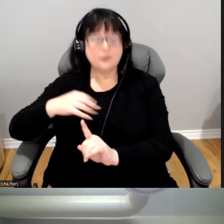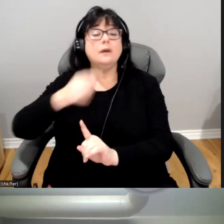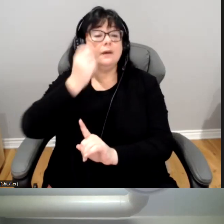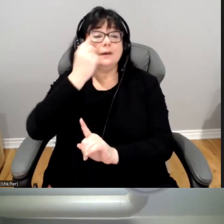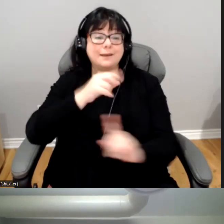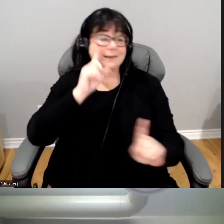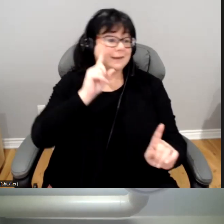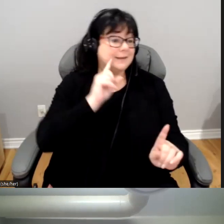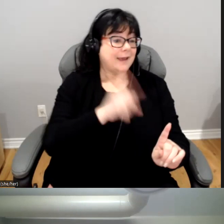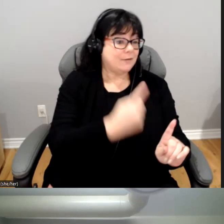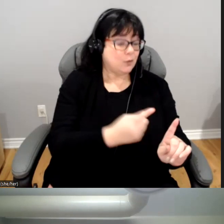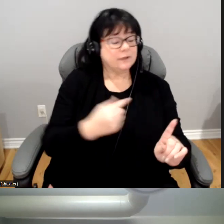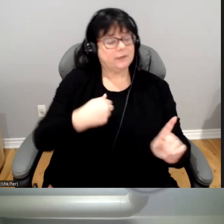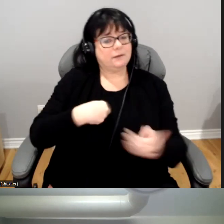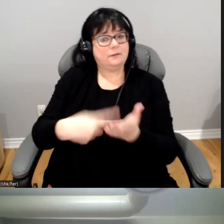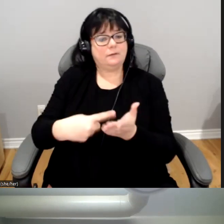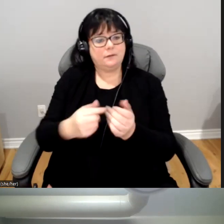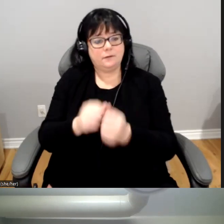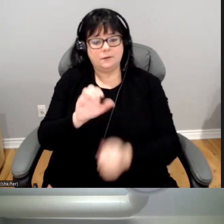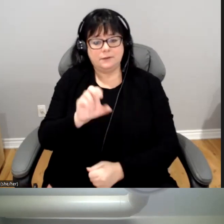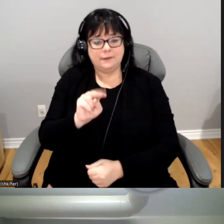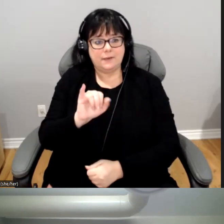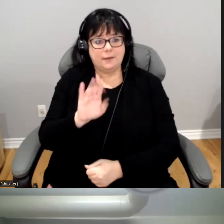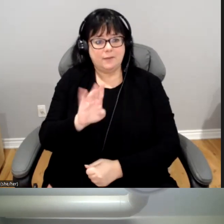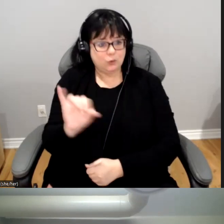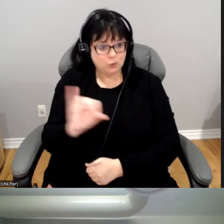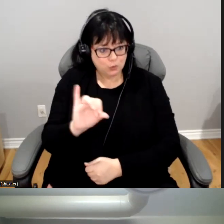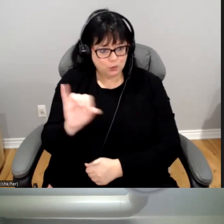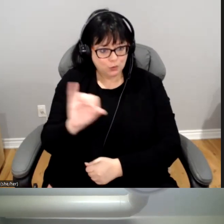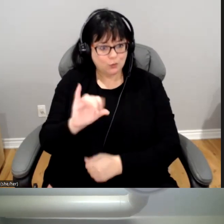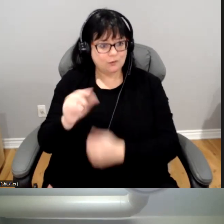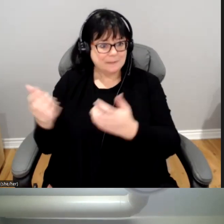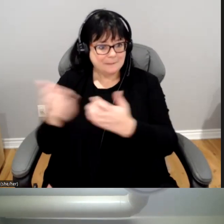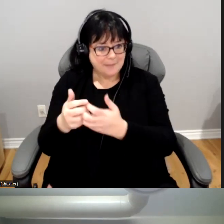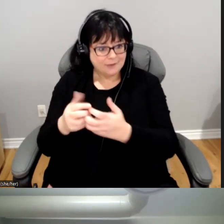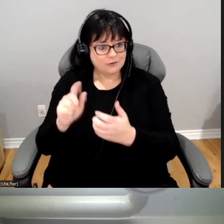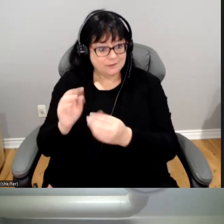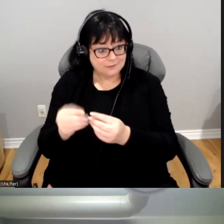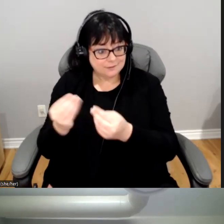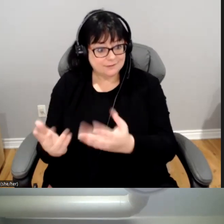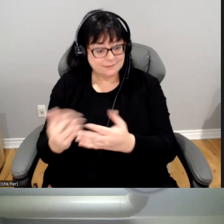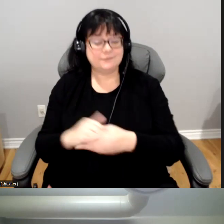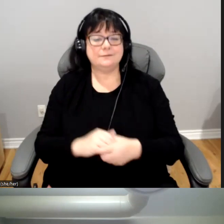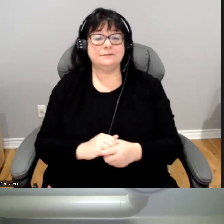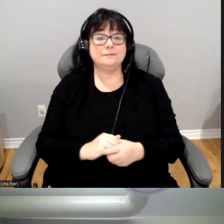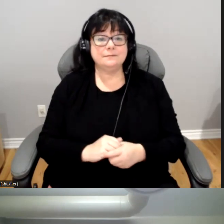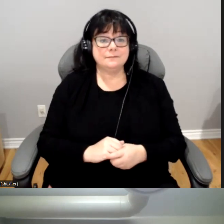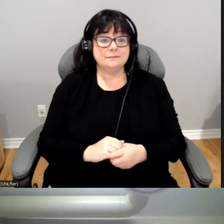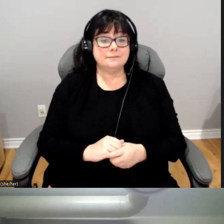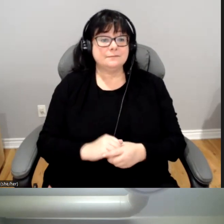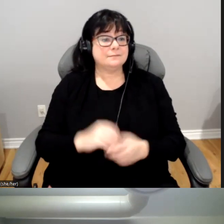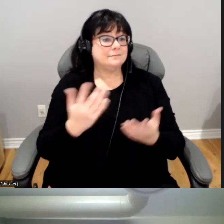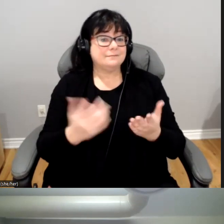CNIB. But there are ways, and I think it won't necessarily be a blanket statement for